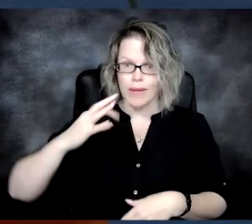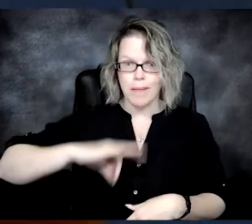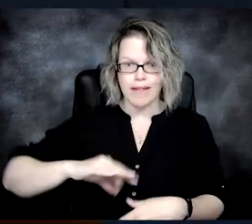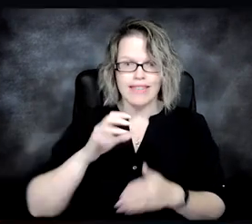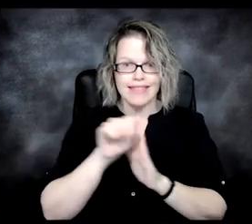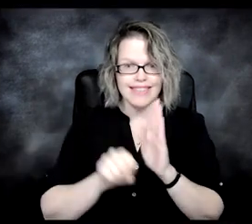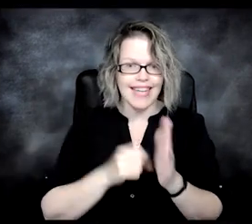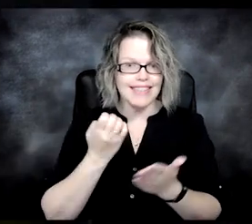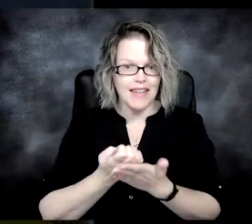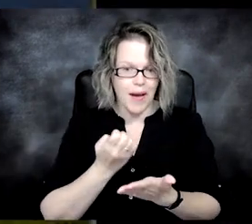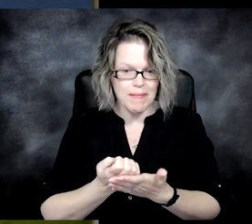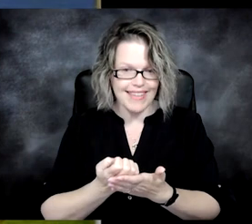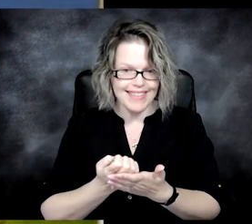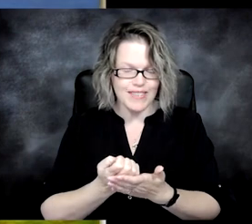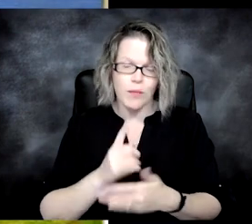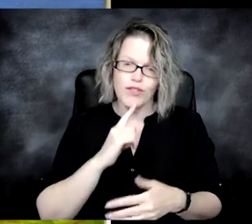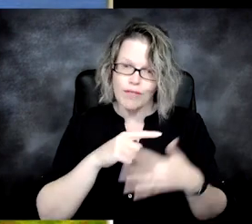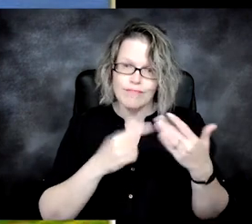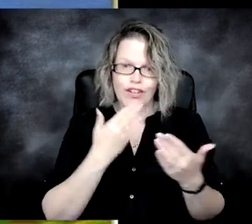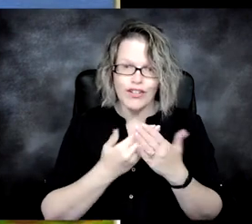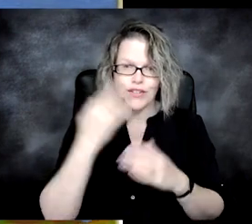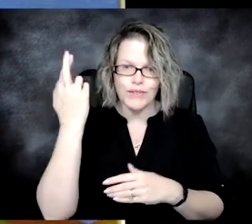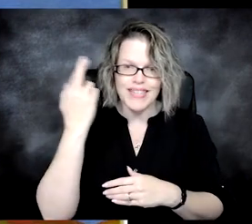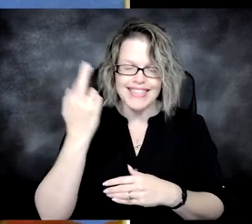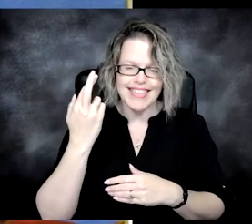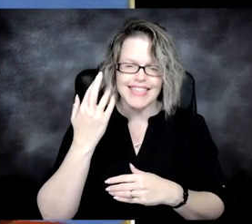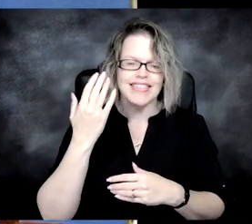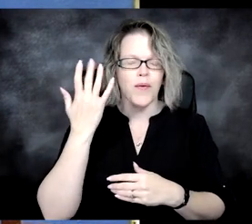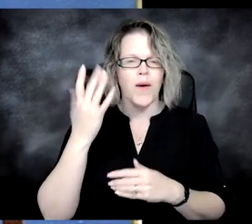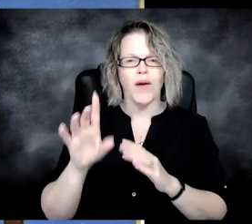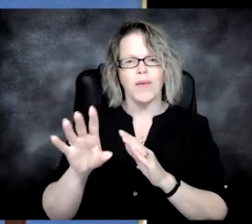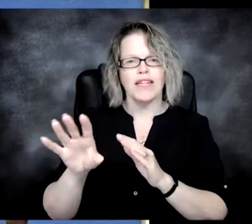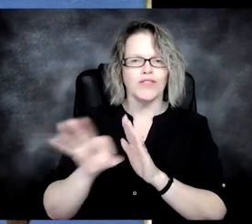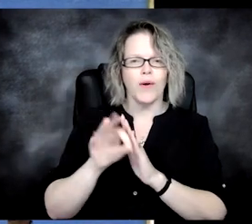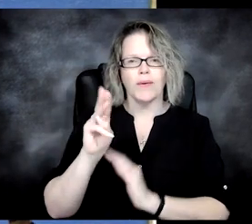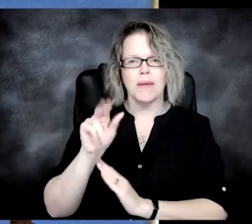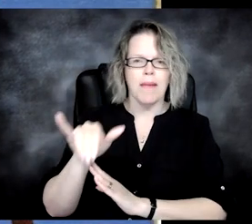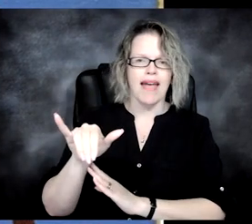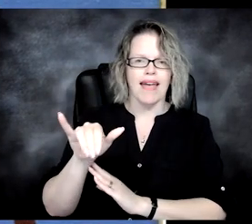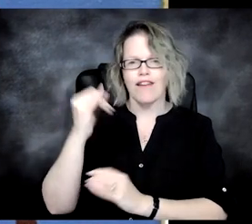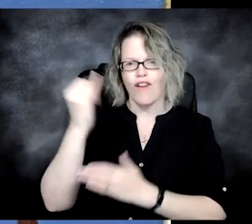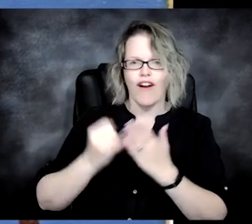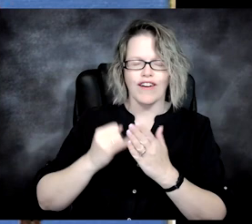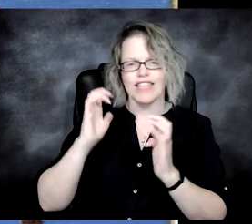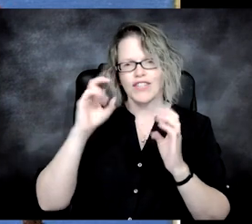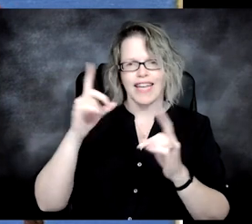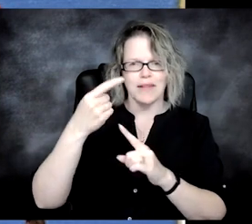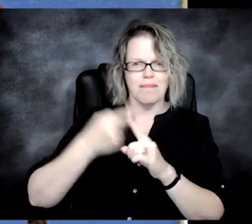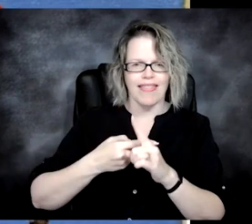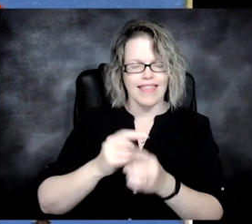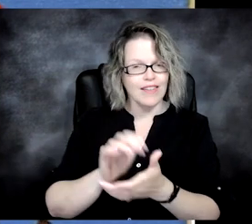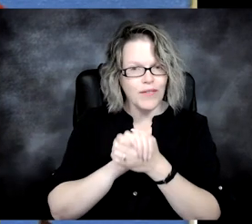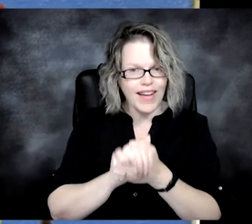economy, which are good reasons why they designated May as Arts Education Month. So congratulations